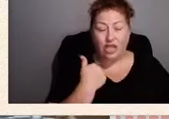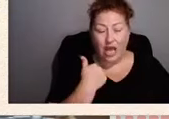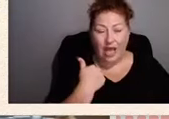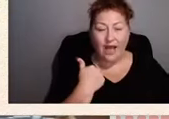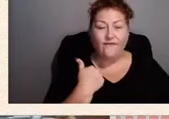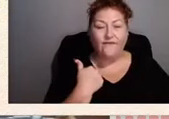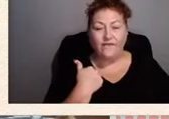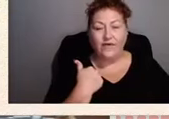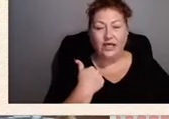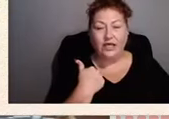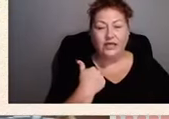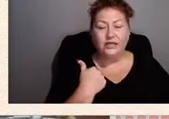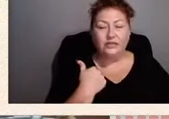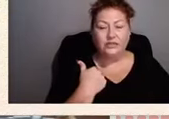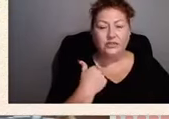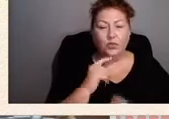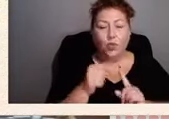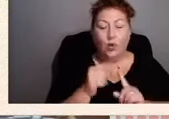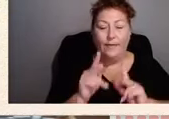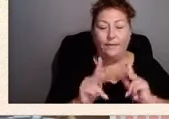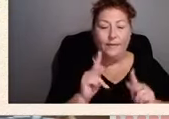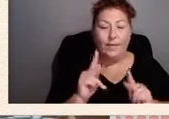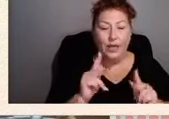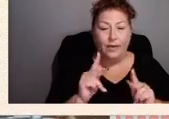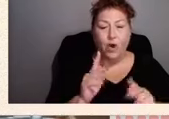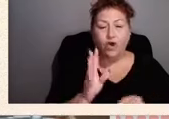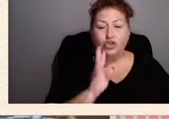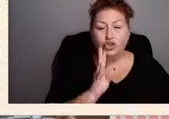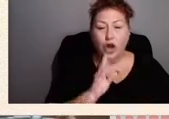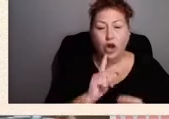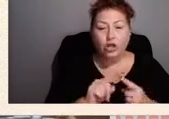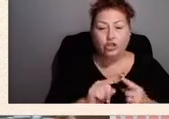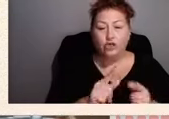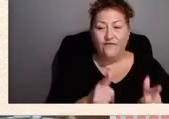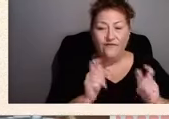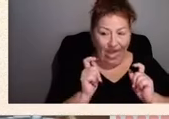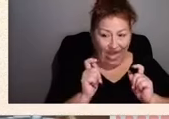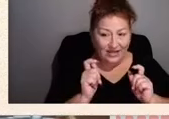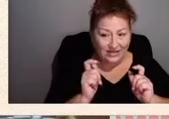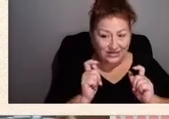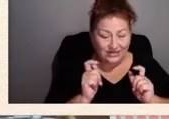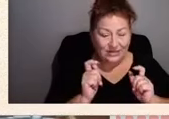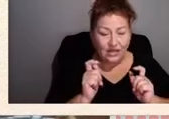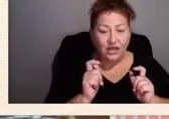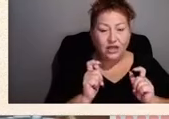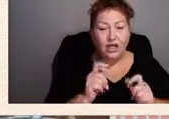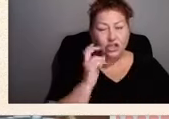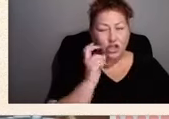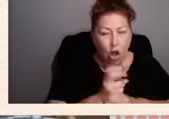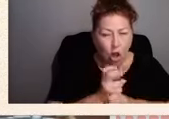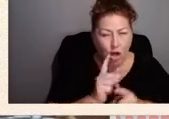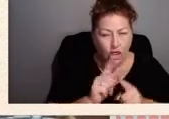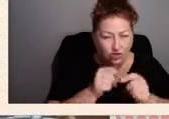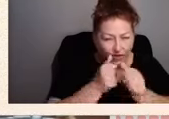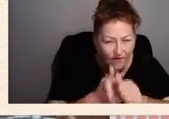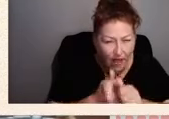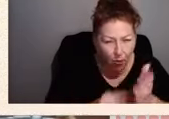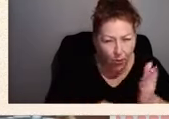when people are talking too fast. It's hard to follow what they're